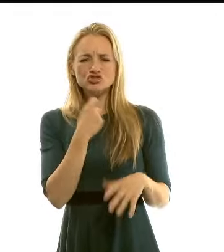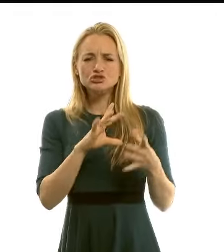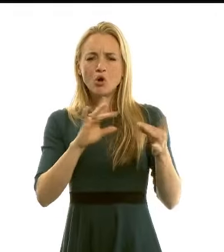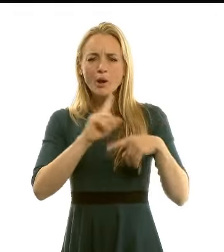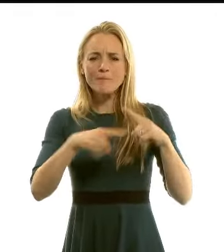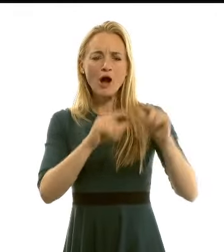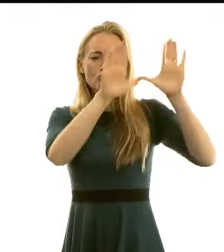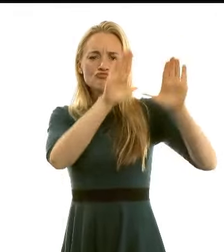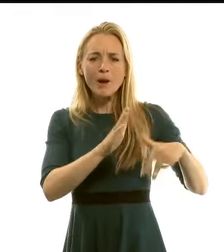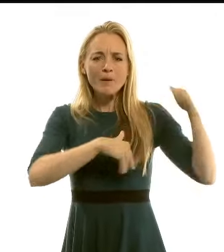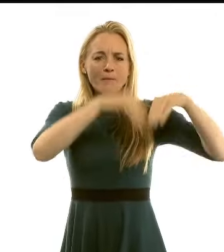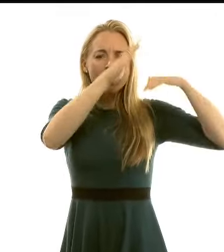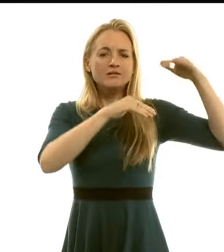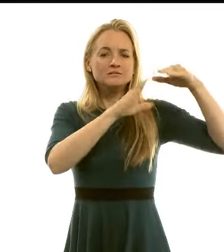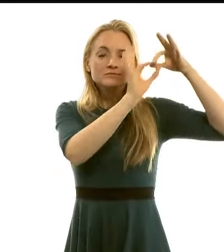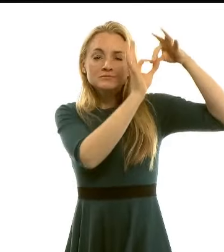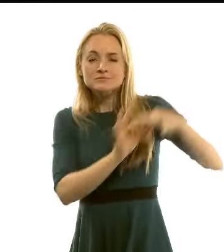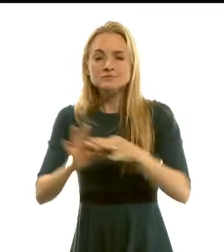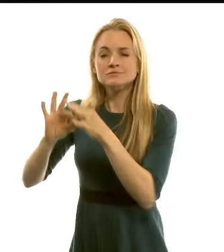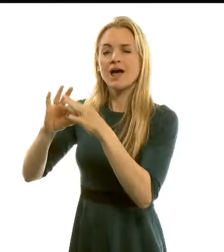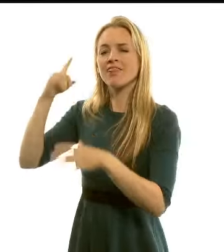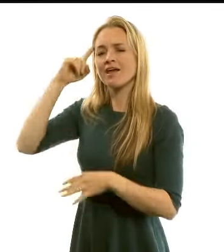Lego Masters All-Stars.